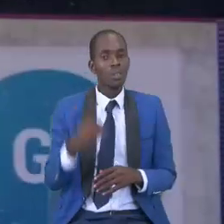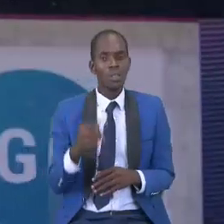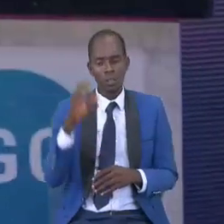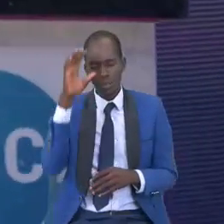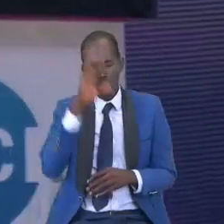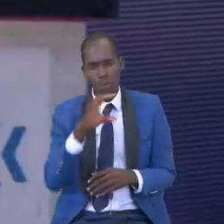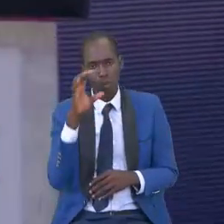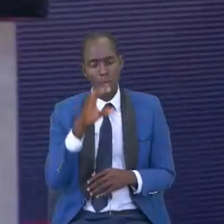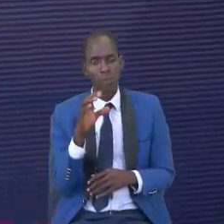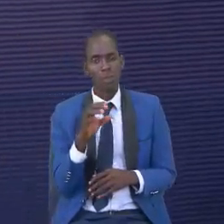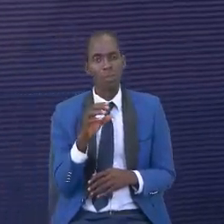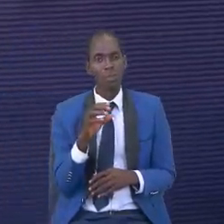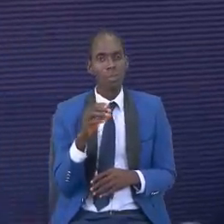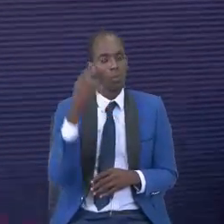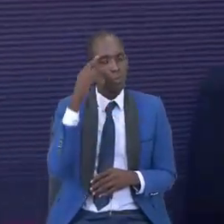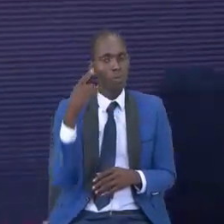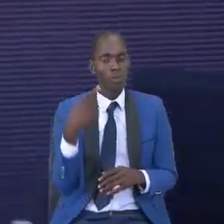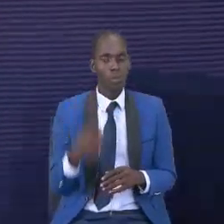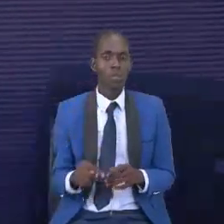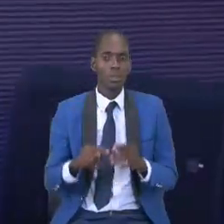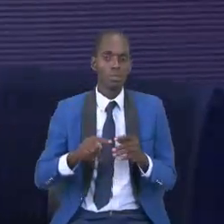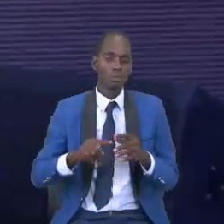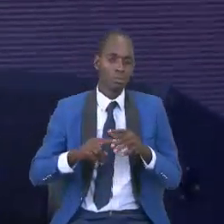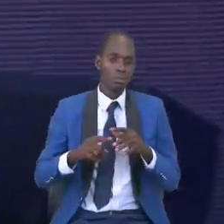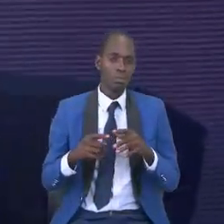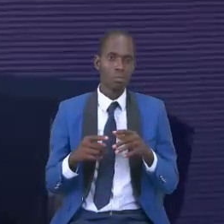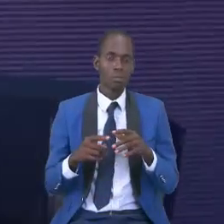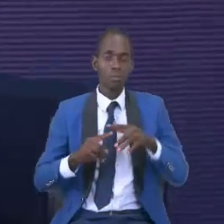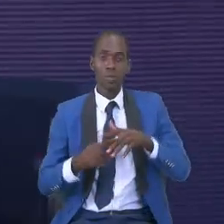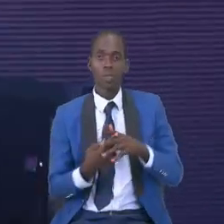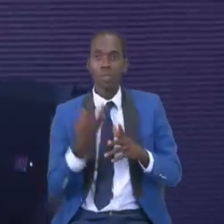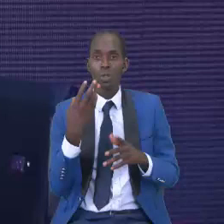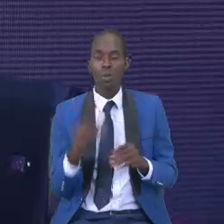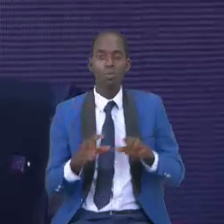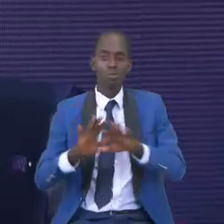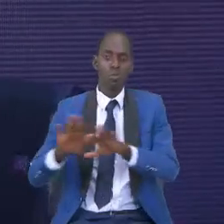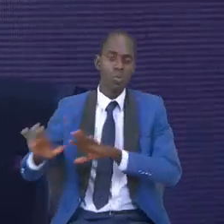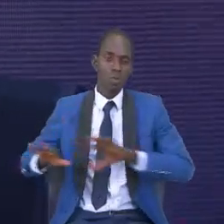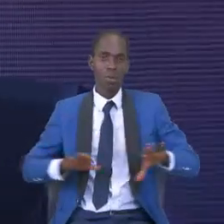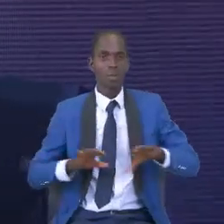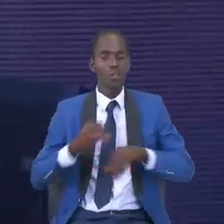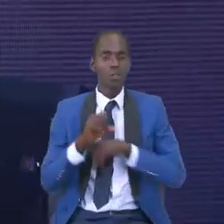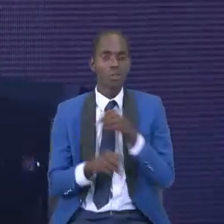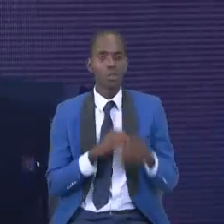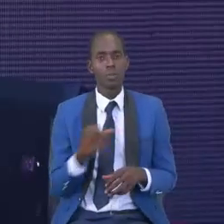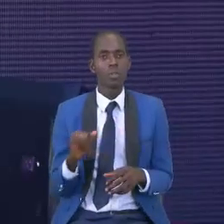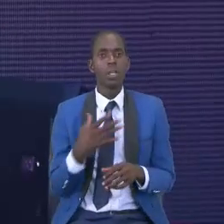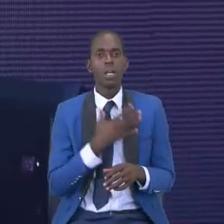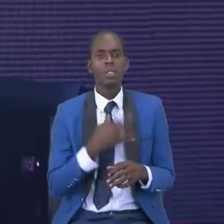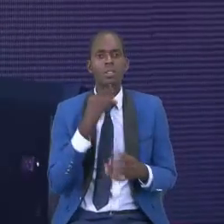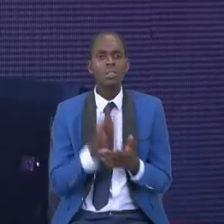8, it tells us, then said they unto him, tell us, we pray thee, for whose